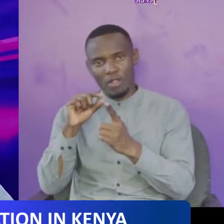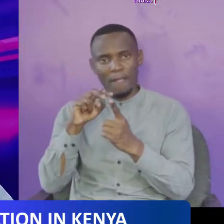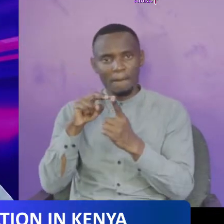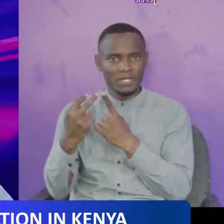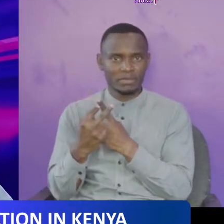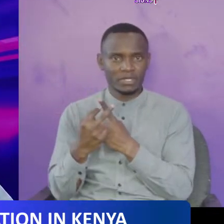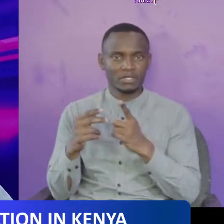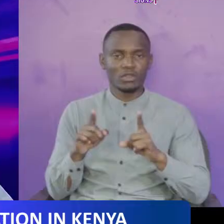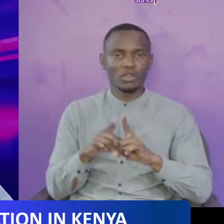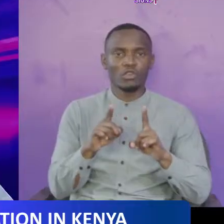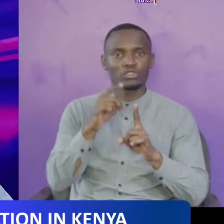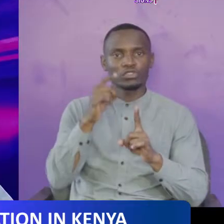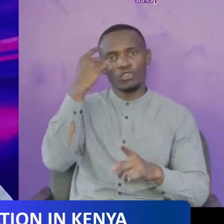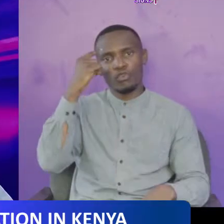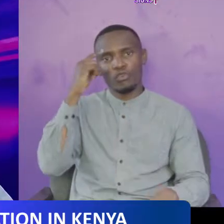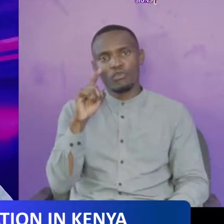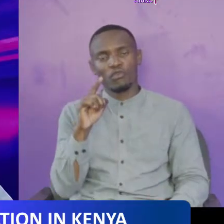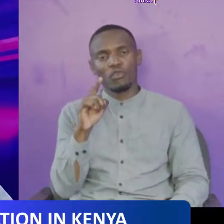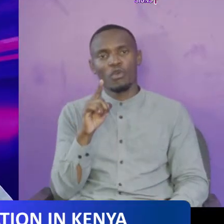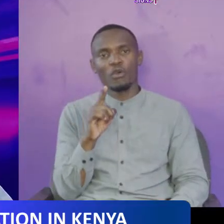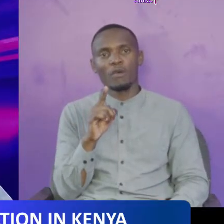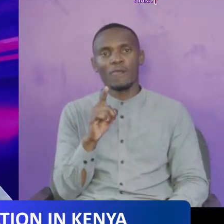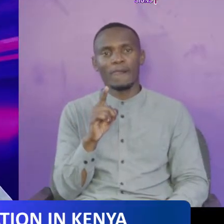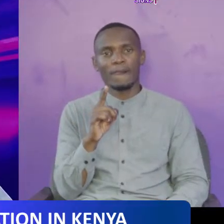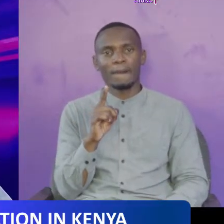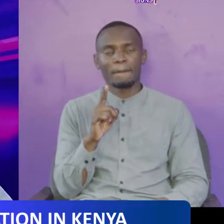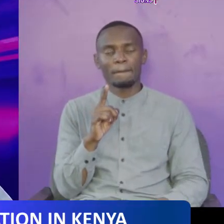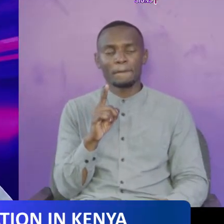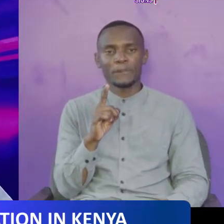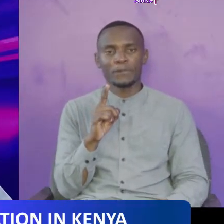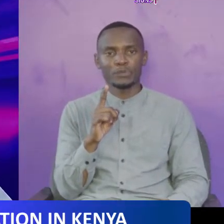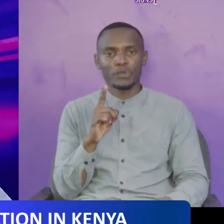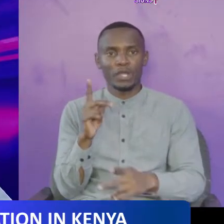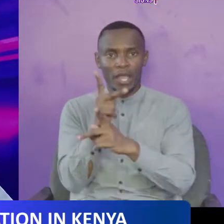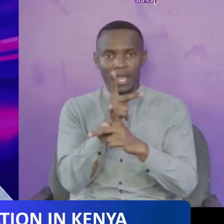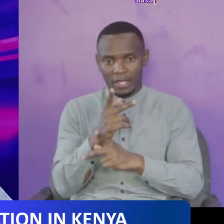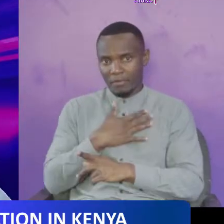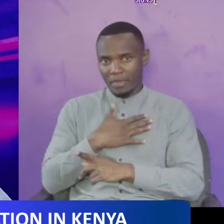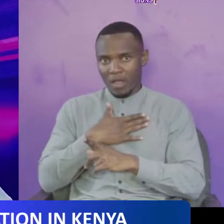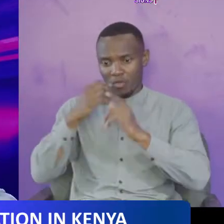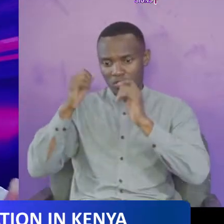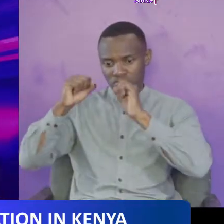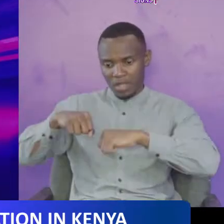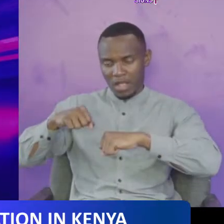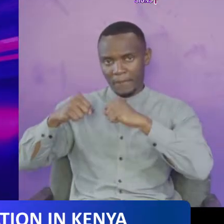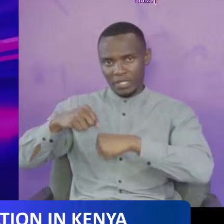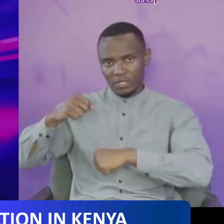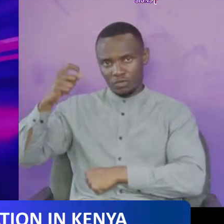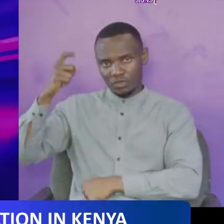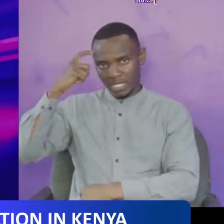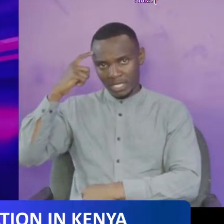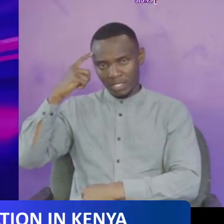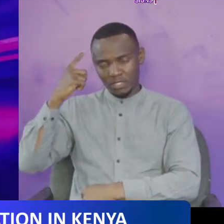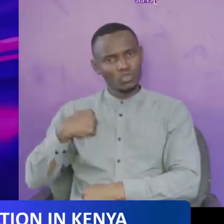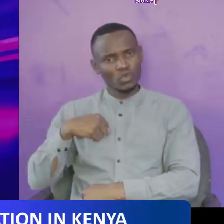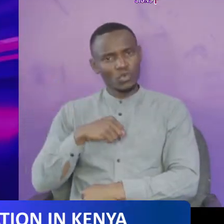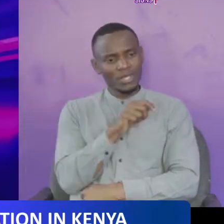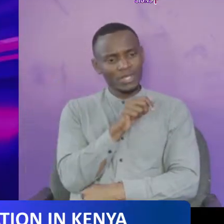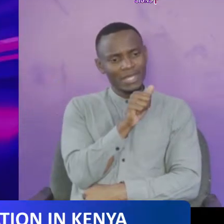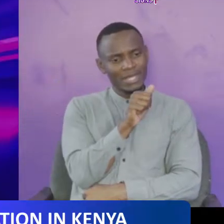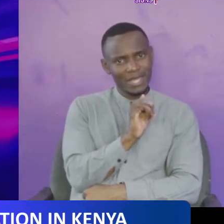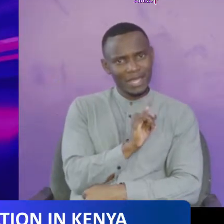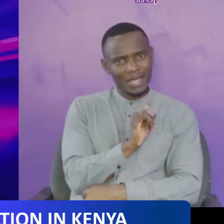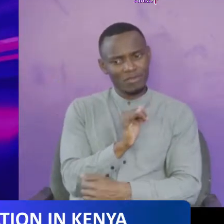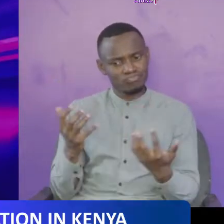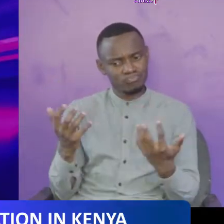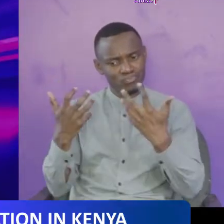sake of keeping our ability to think as human beings, how do we integrate artificial intelligence within